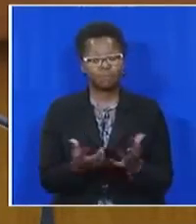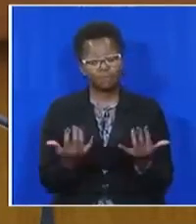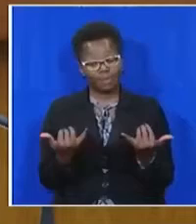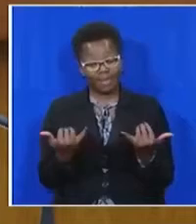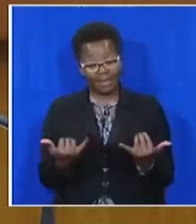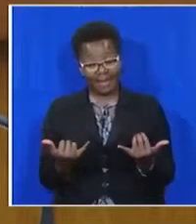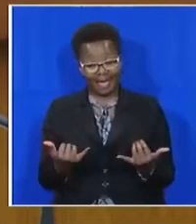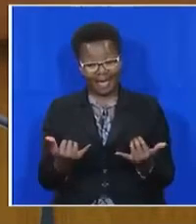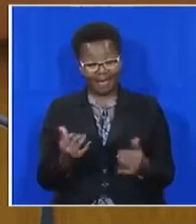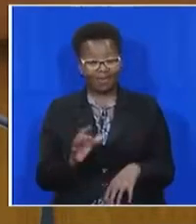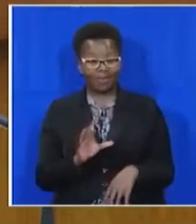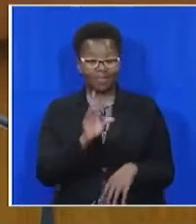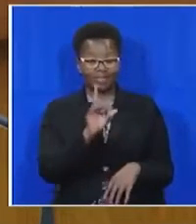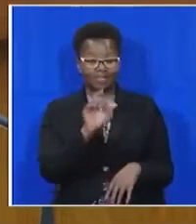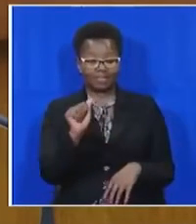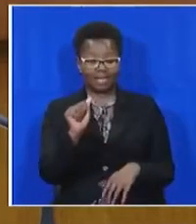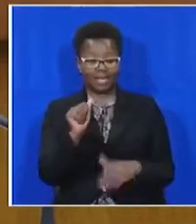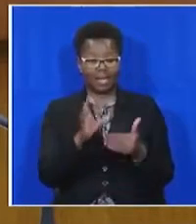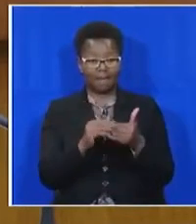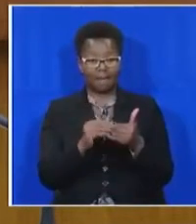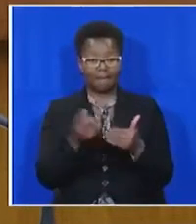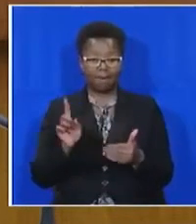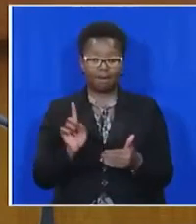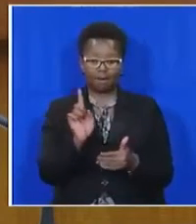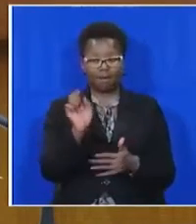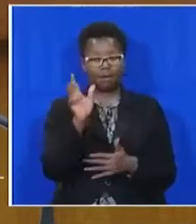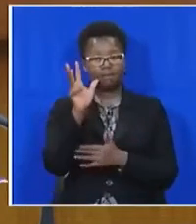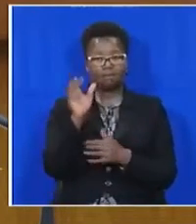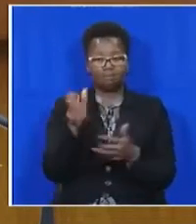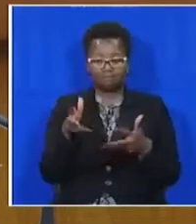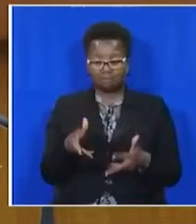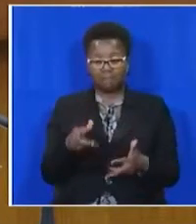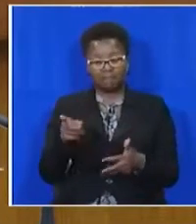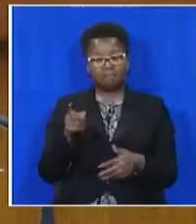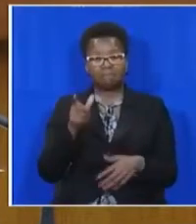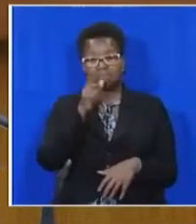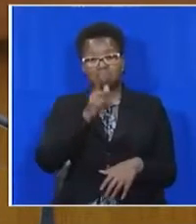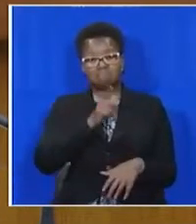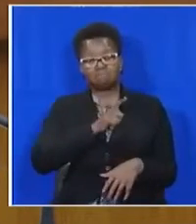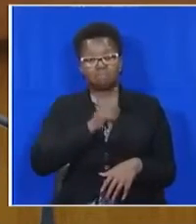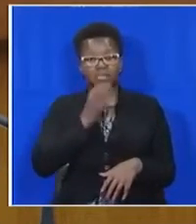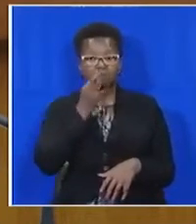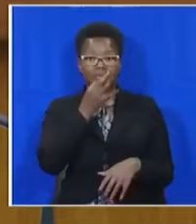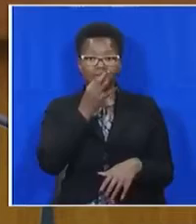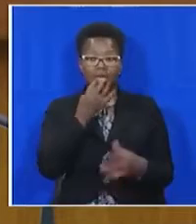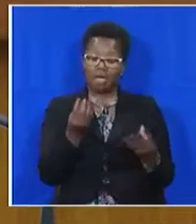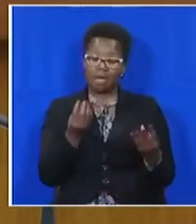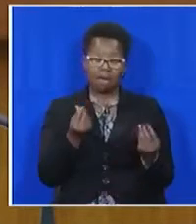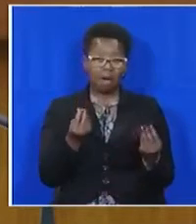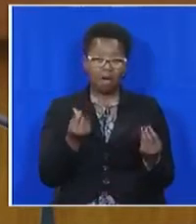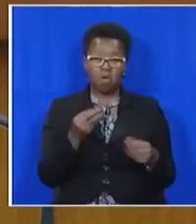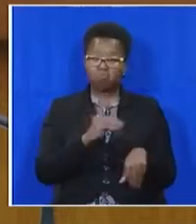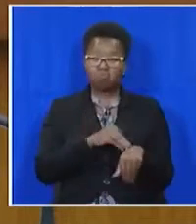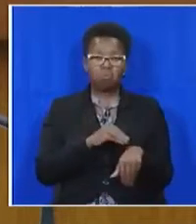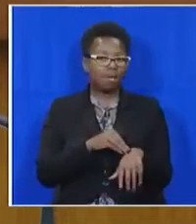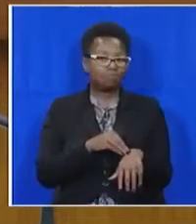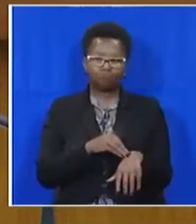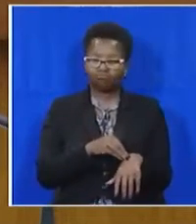DA Speaker stands here, Honorable Walters, before us and tells us that money is not a problem. Is not a